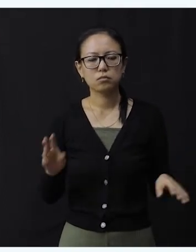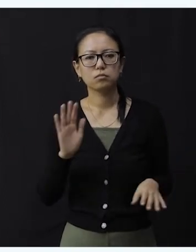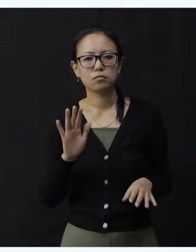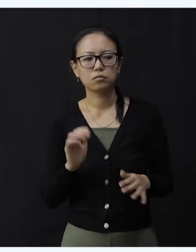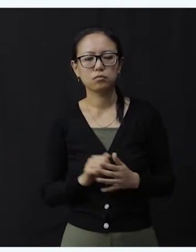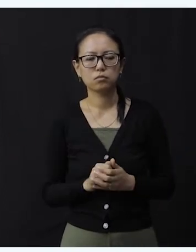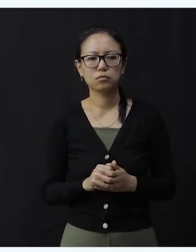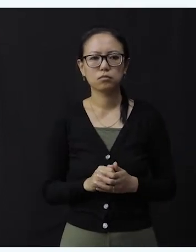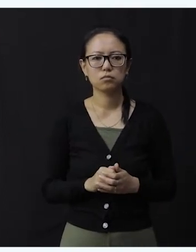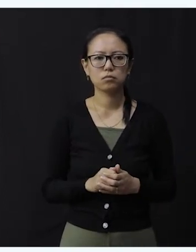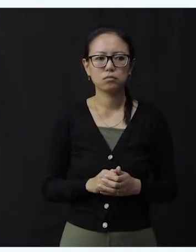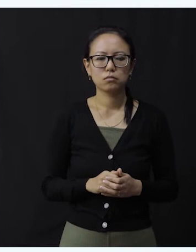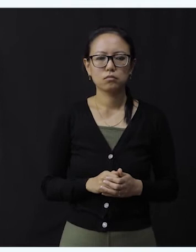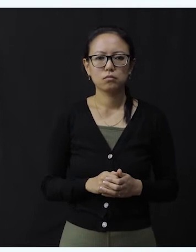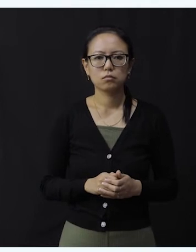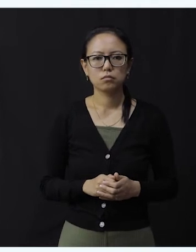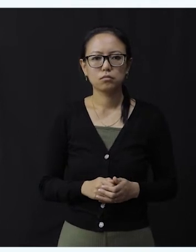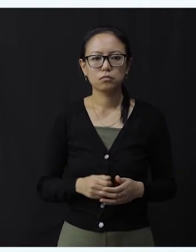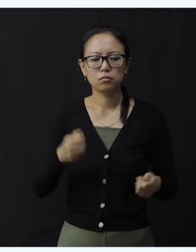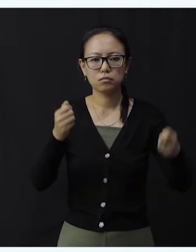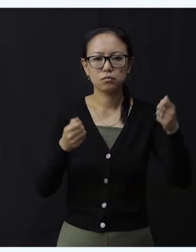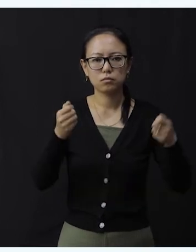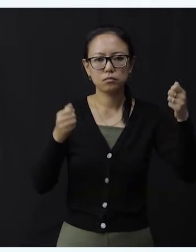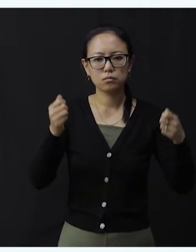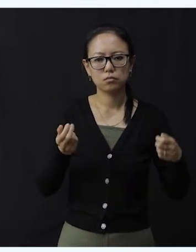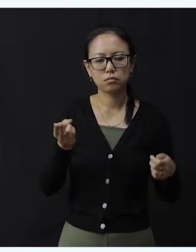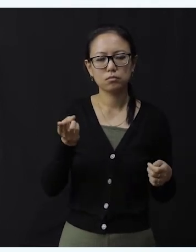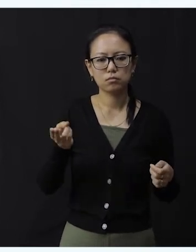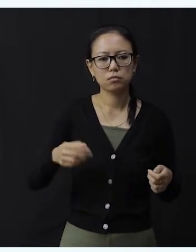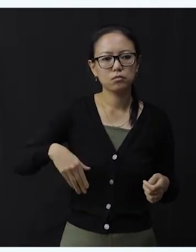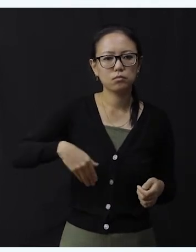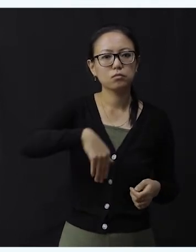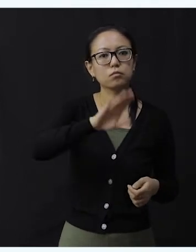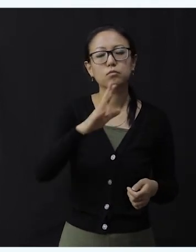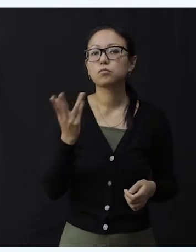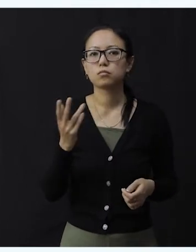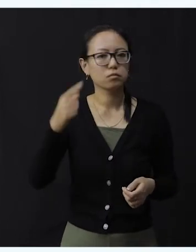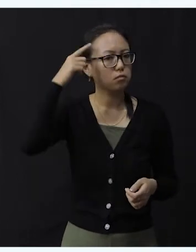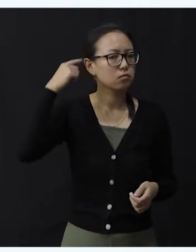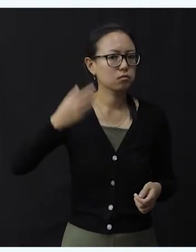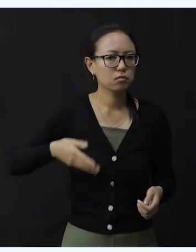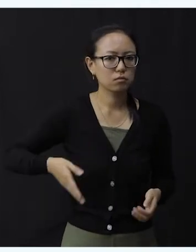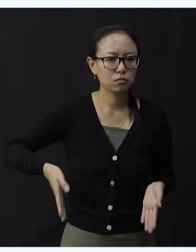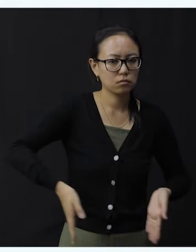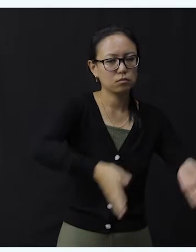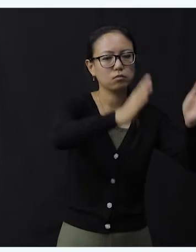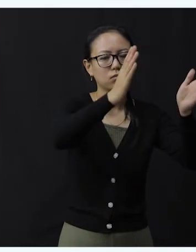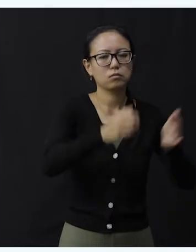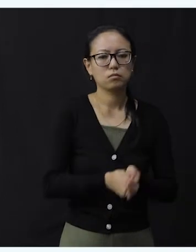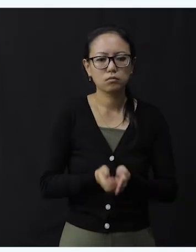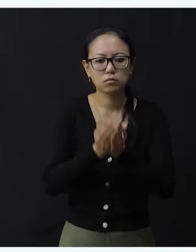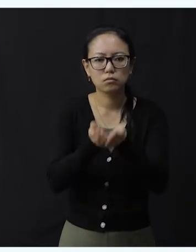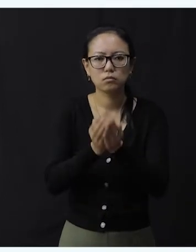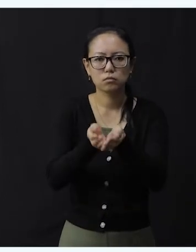air, a car and a buses move on the land, yes or no, on the roadways, and a ship and a boat moves or sails